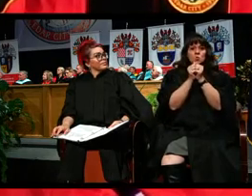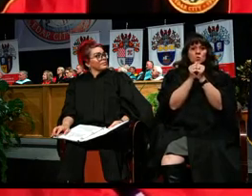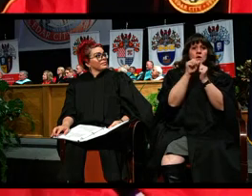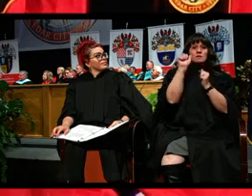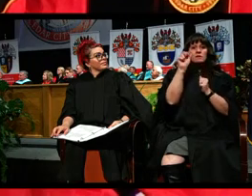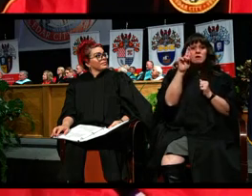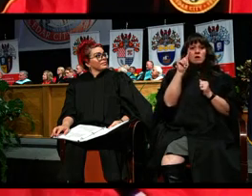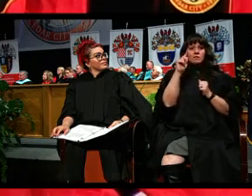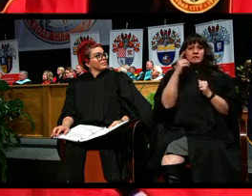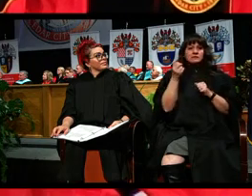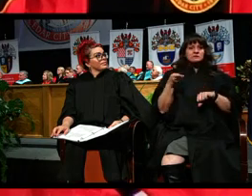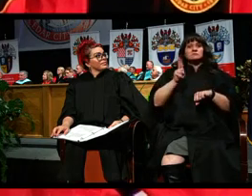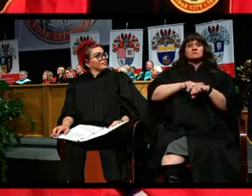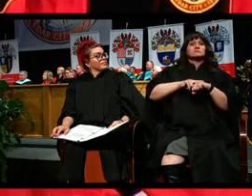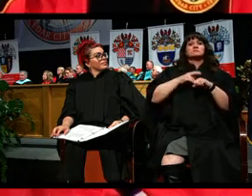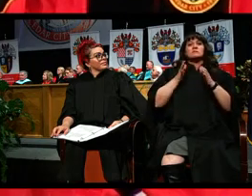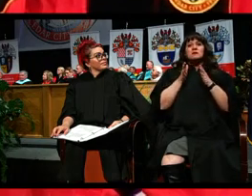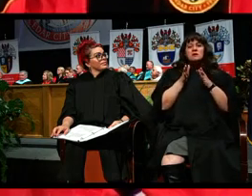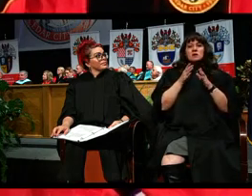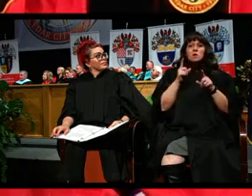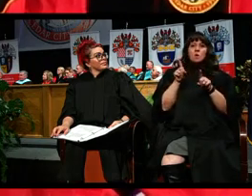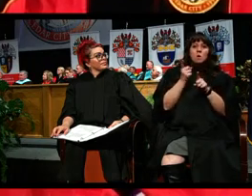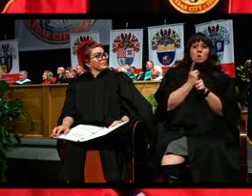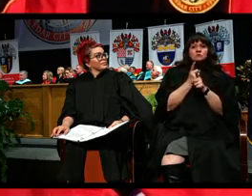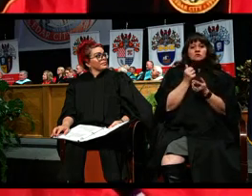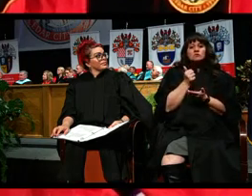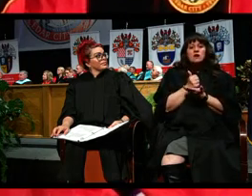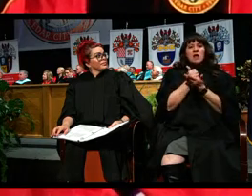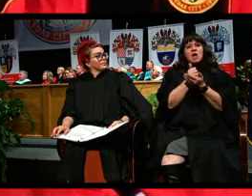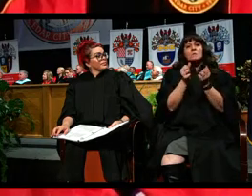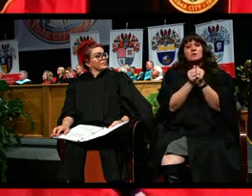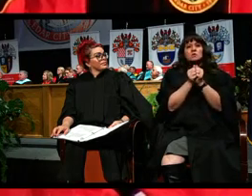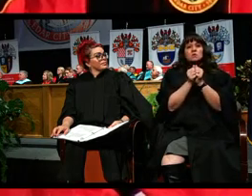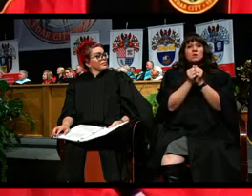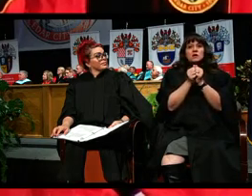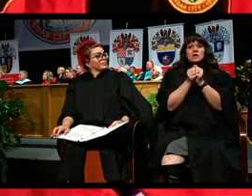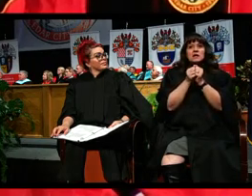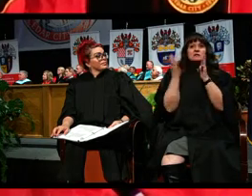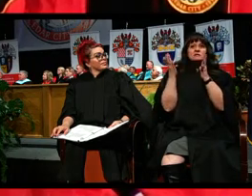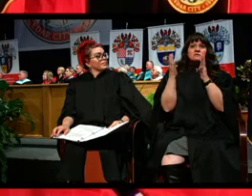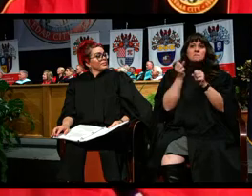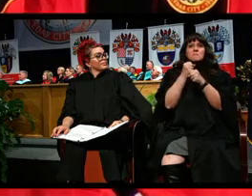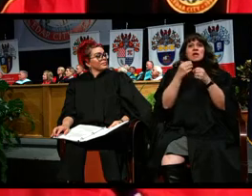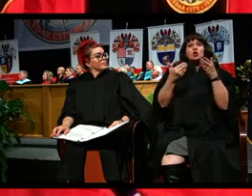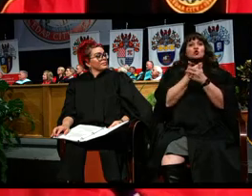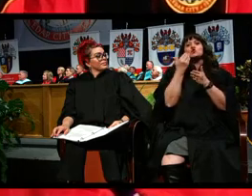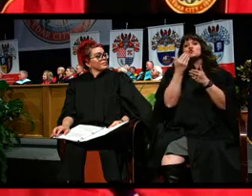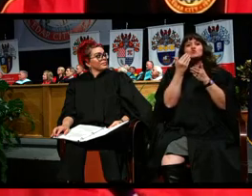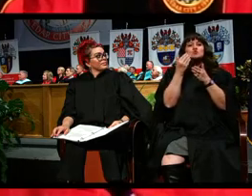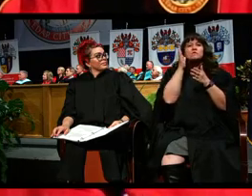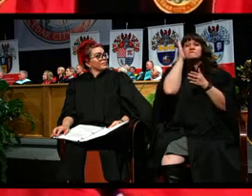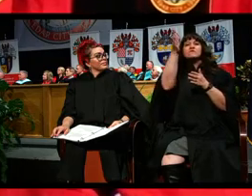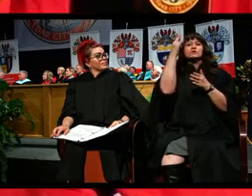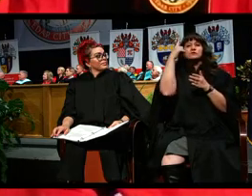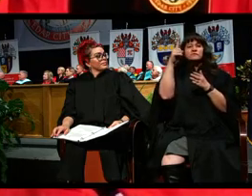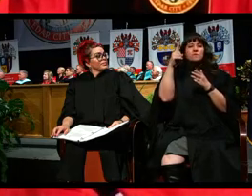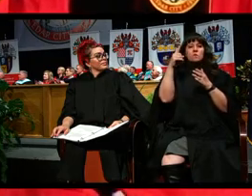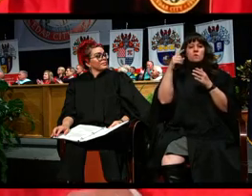us, and allow us to help you in leaving a lasting legacy for future generations to come. Thank you, and go T-Birds.